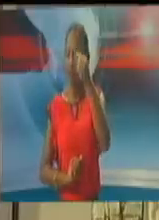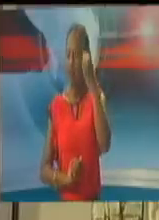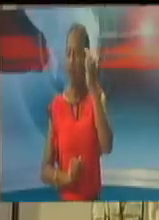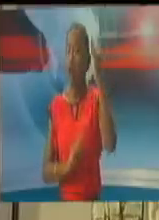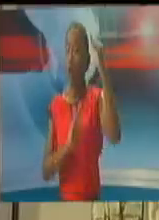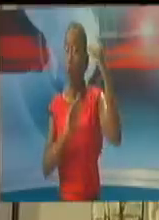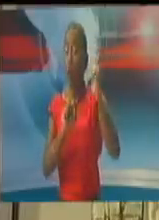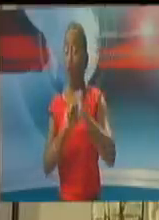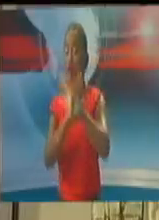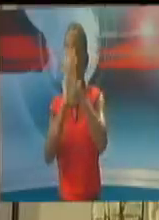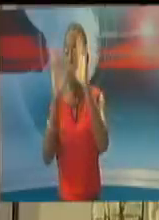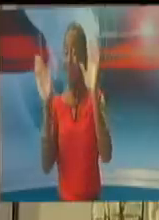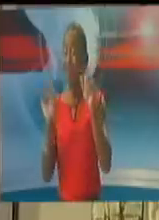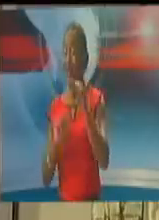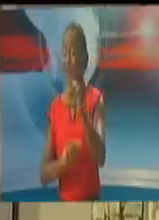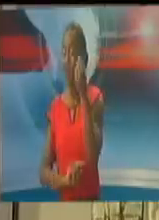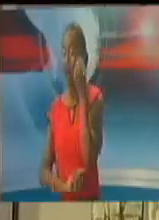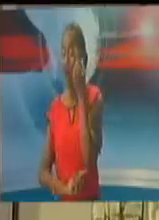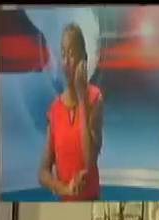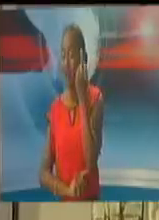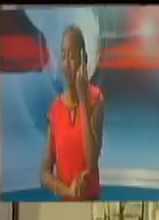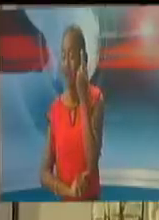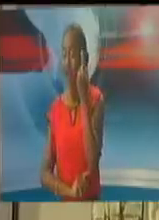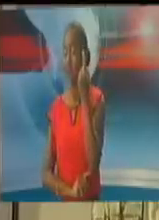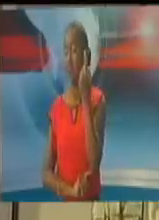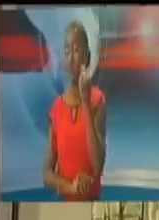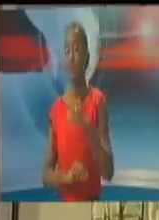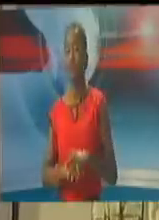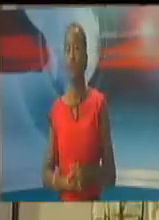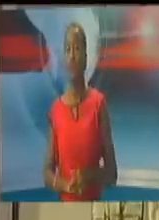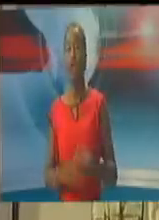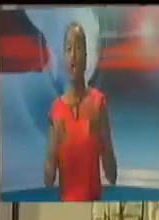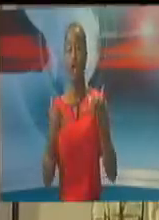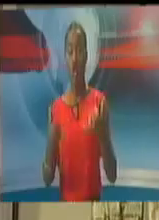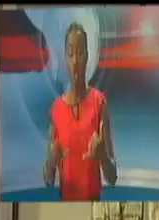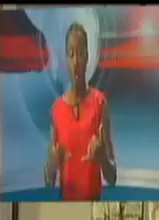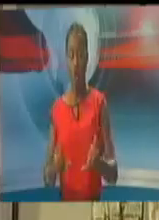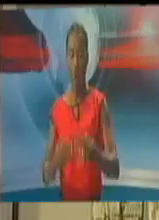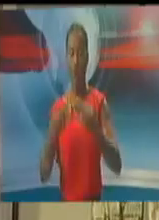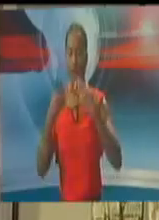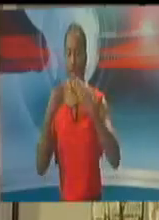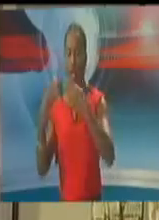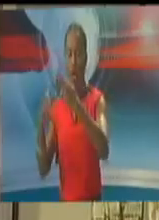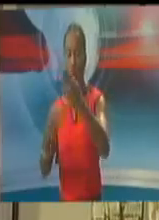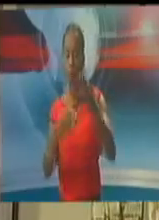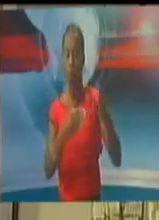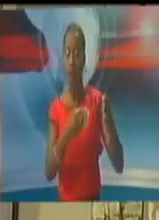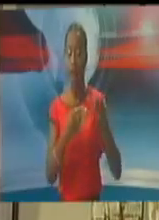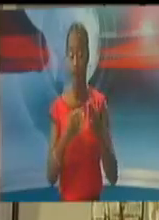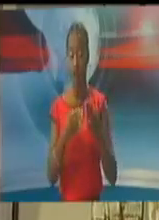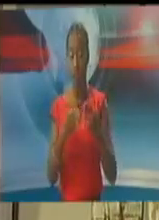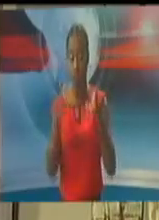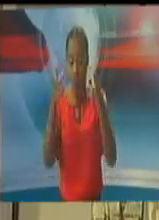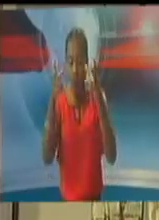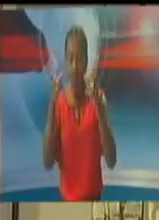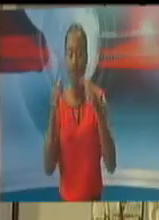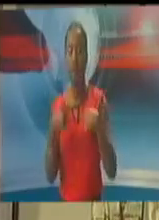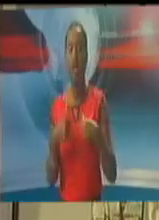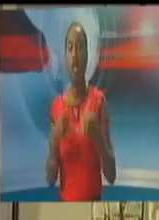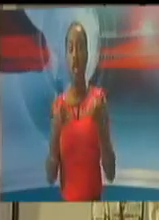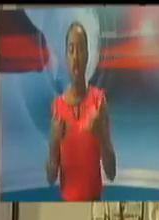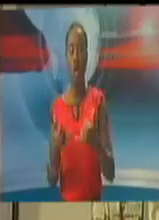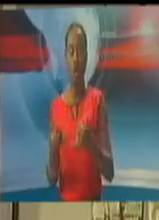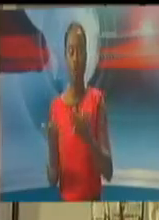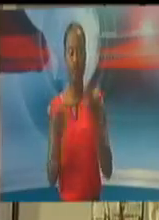the issue. And with that, I would like to thank you for listening to me for the past few minutes, and I hand you back over